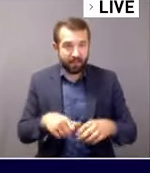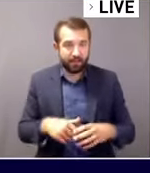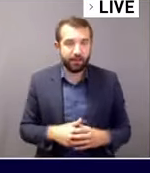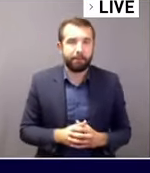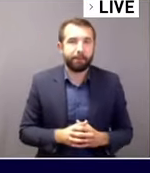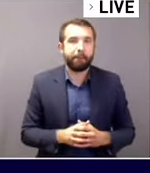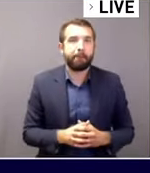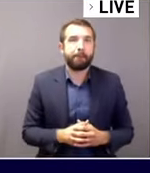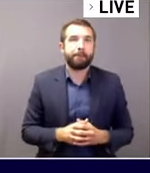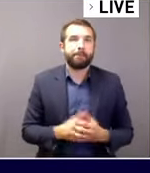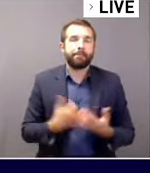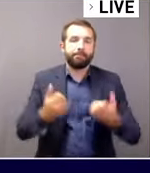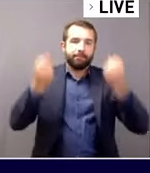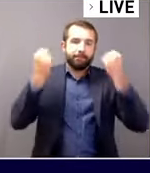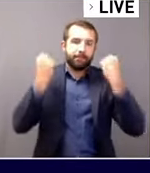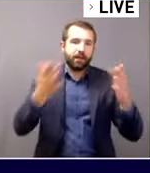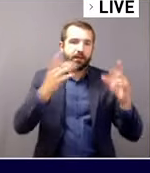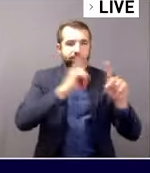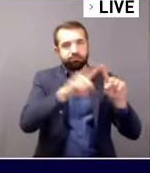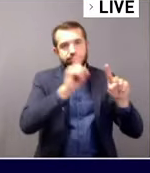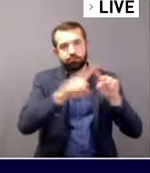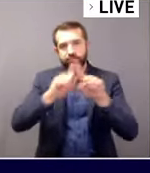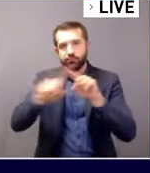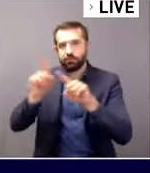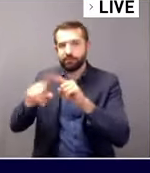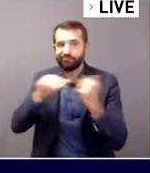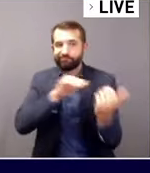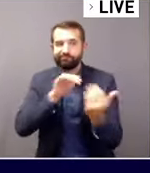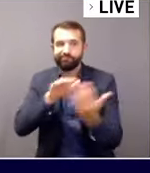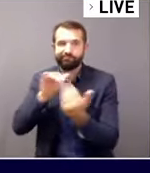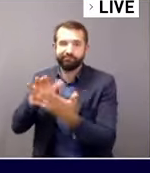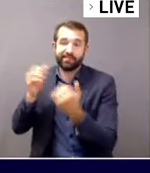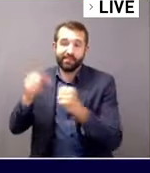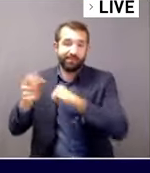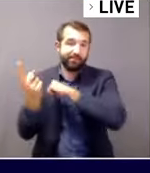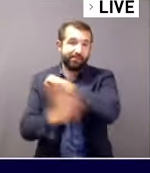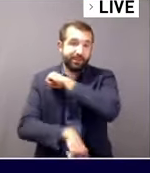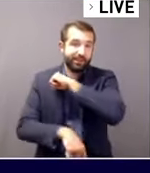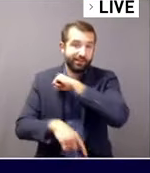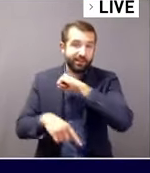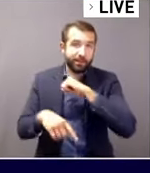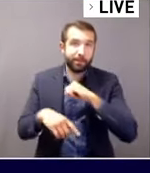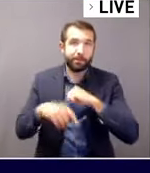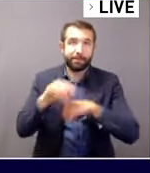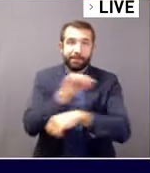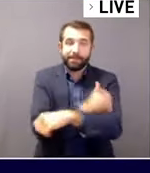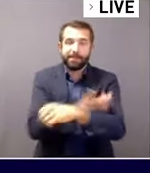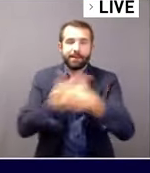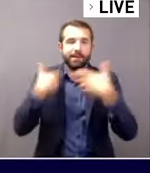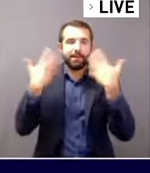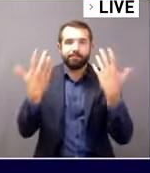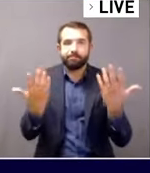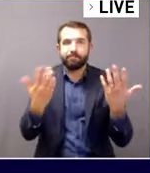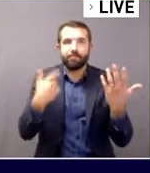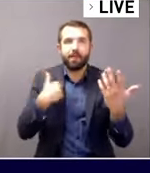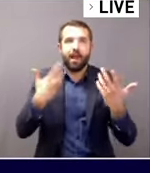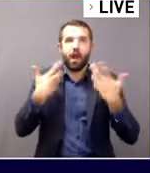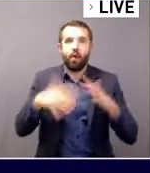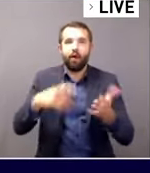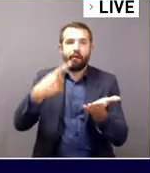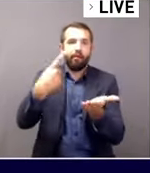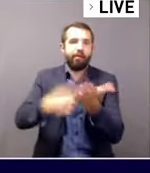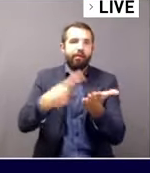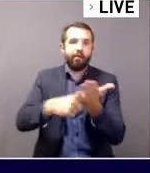effectuated. I don't want to speculate as to what we might do in any particular situation, and certainly not with respect to any particular